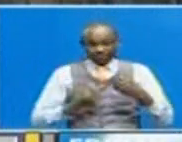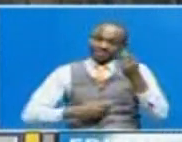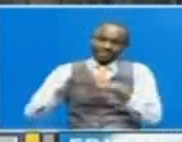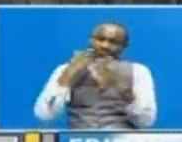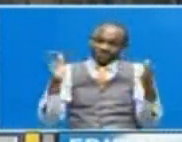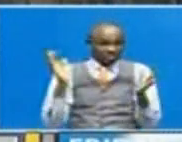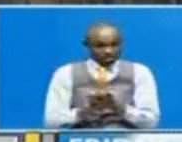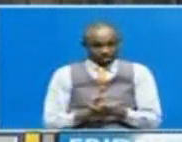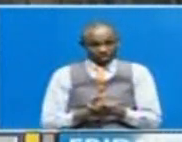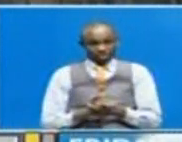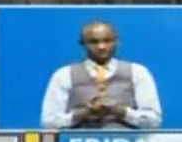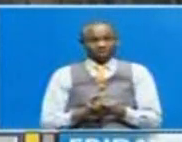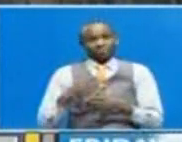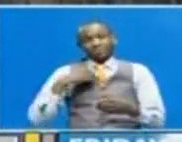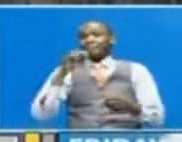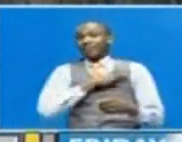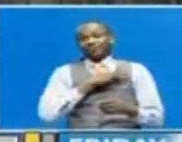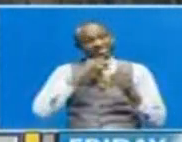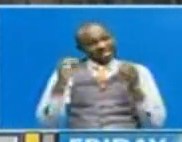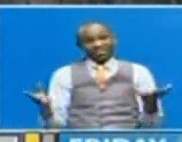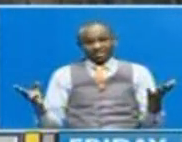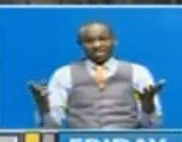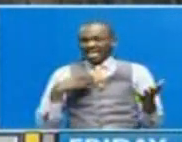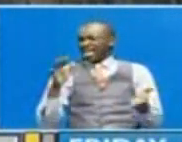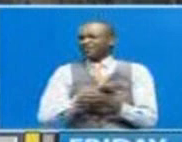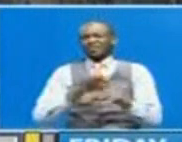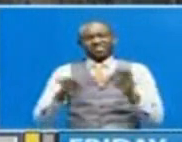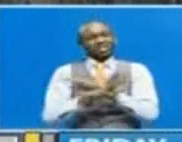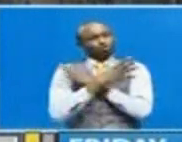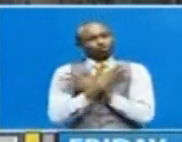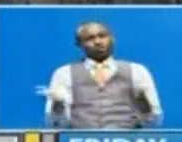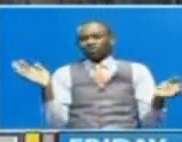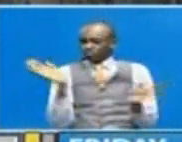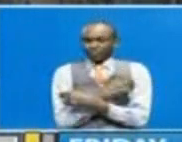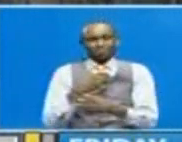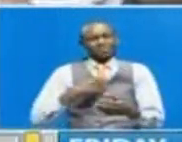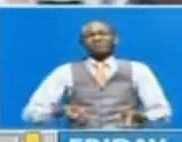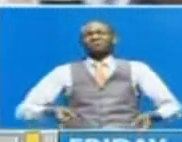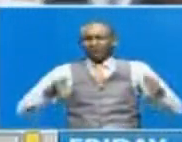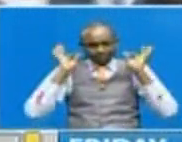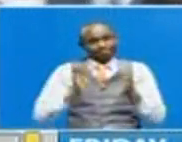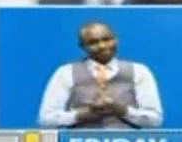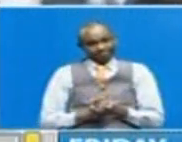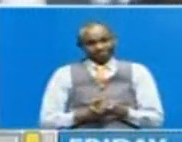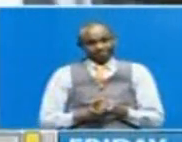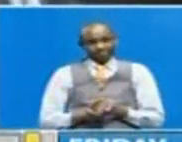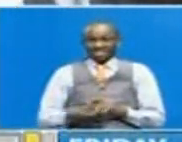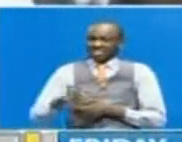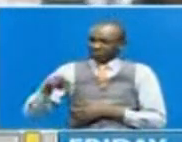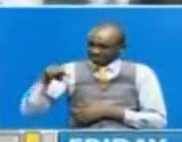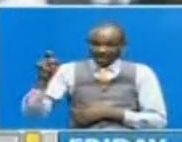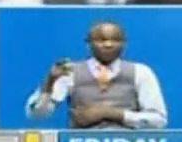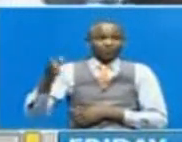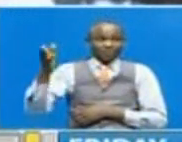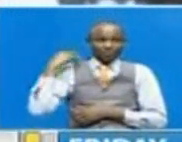yote nimeuza. Na siku saidika. Sasa gaisha kila kitu. Sasa sina kitu yoyote. He is a pale shadow of his